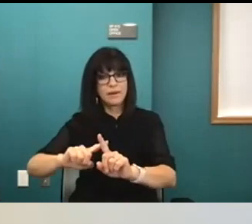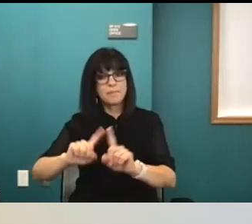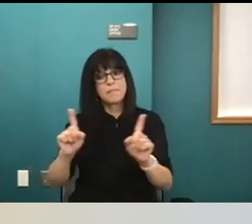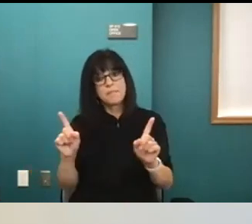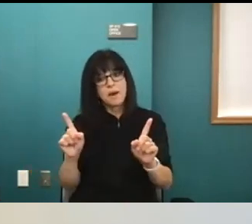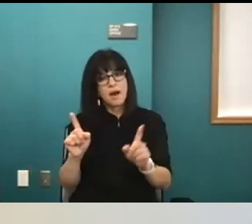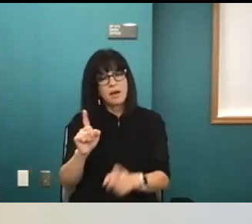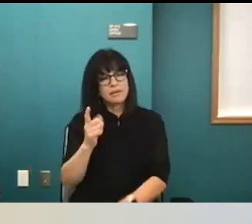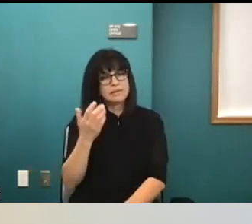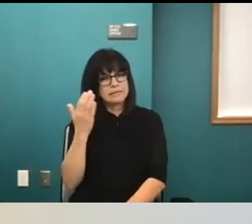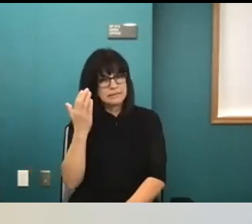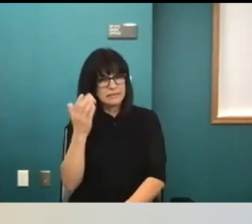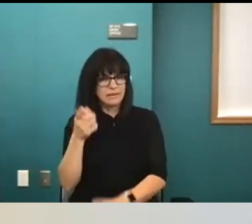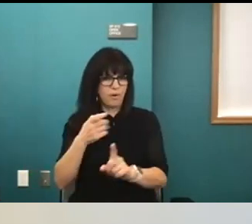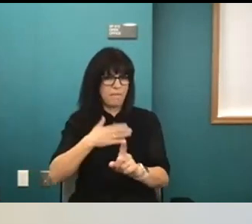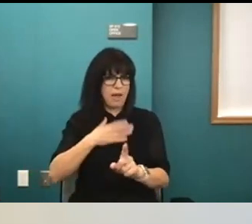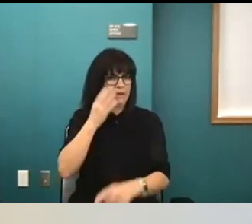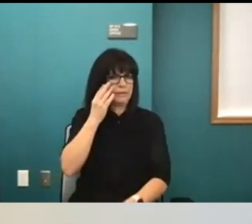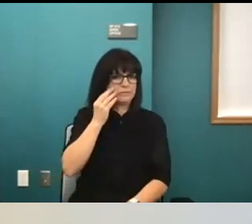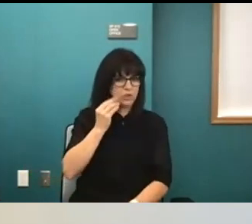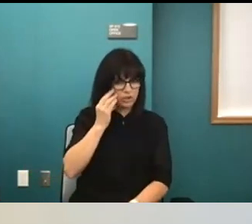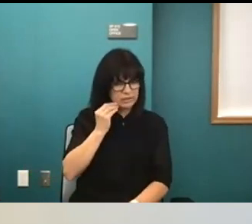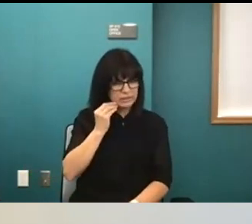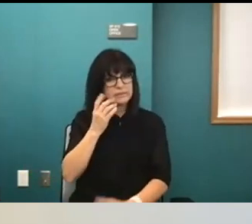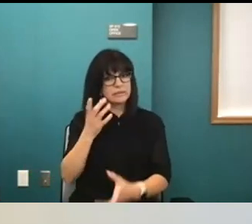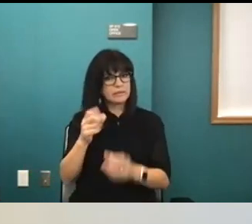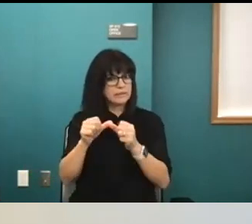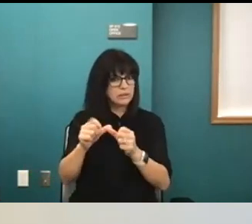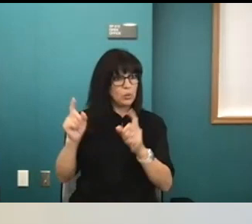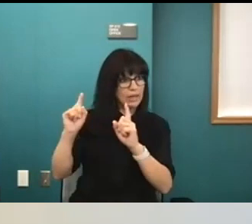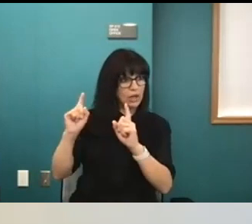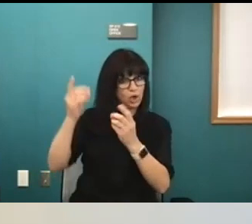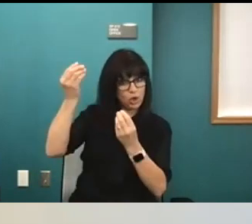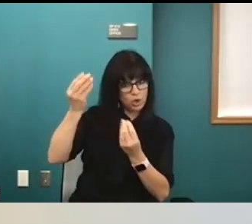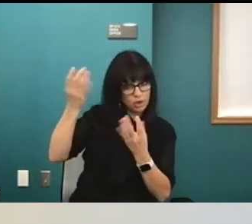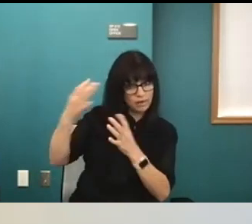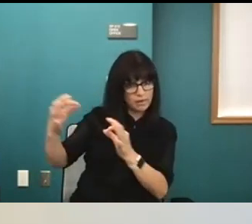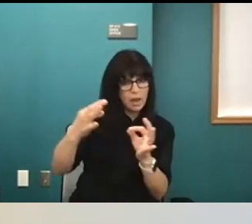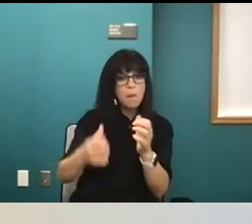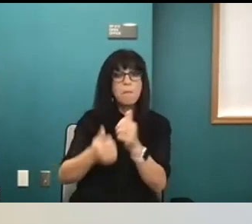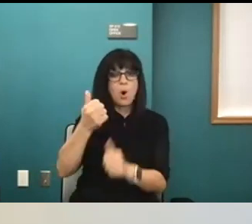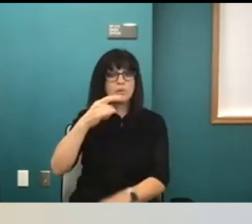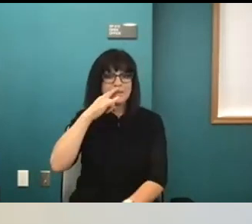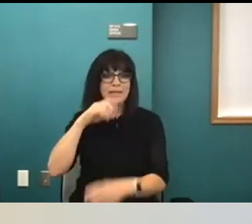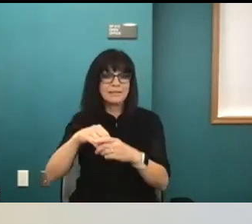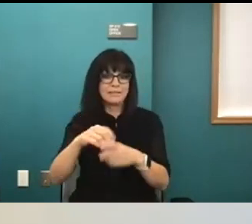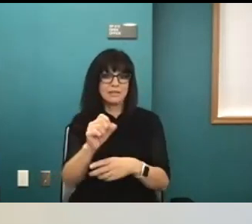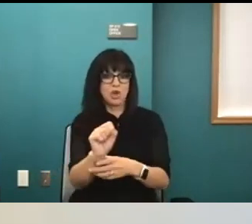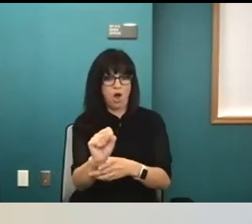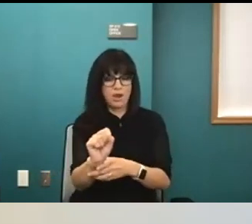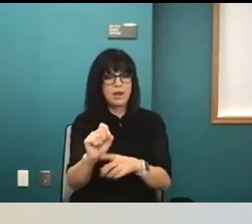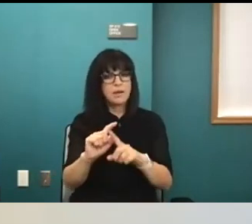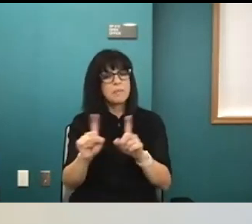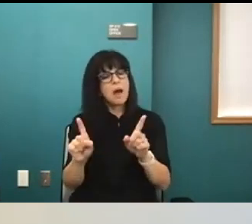it seems from what I've seen in my experience and what we continue to hear reported, it seems that most of the kiddos are in Sonnet. I will say I'm seeing a